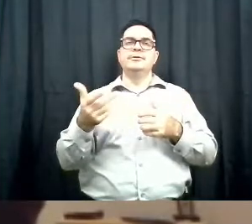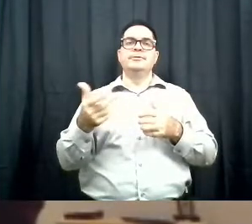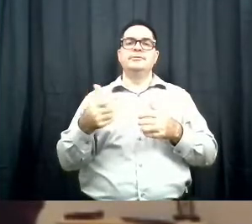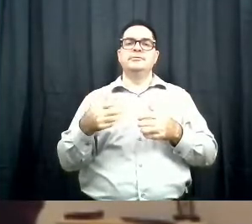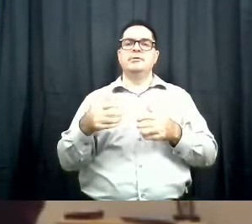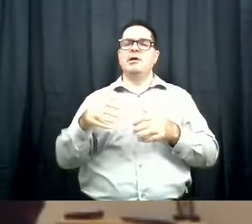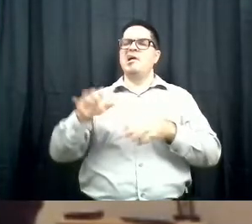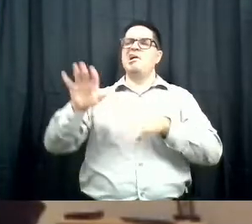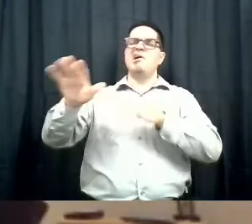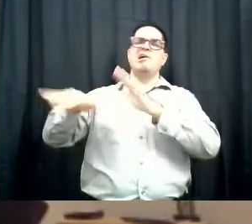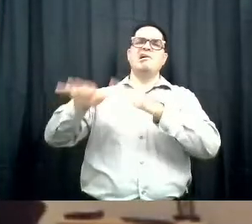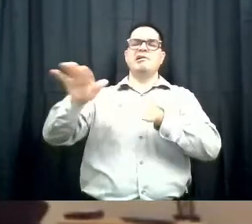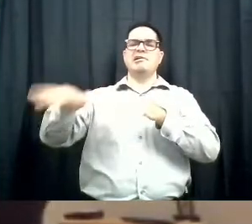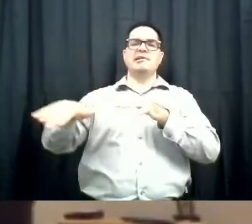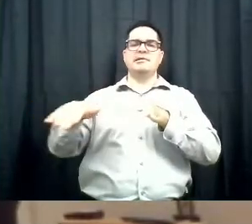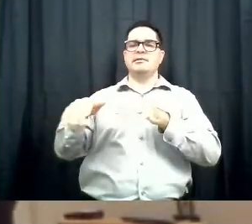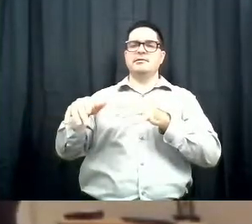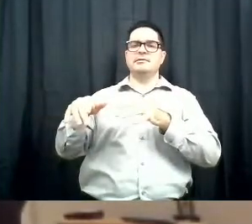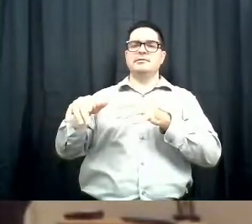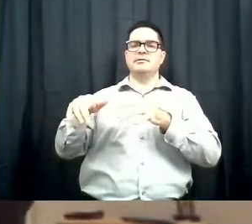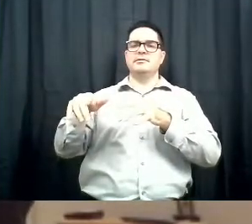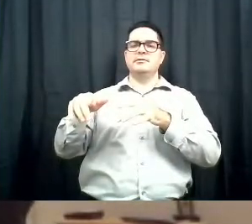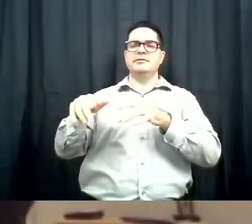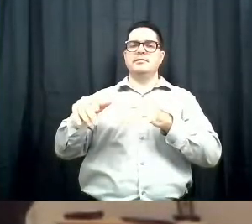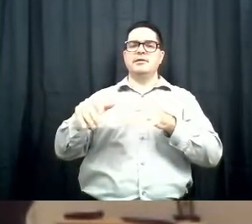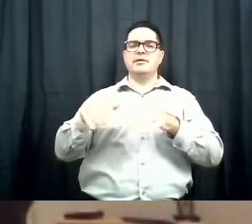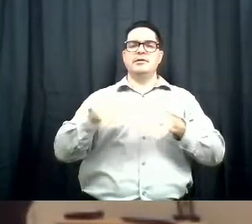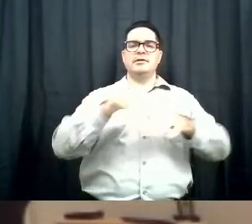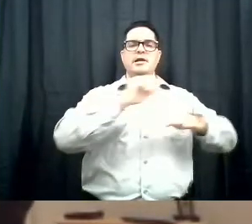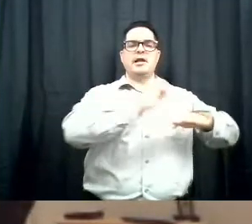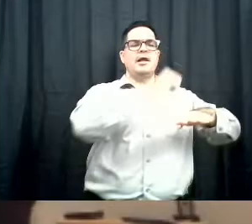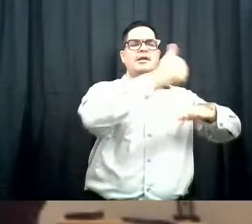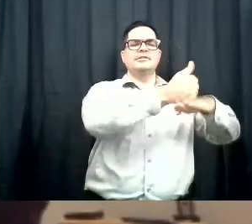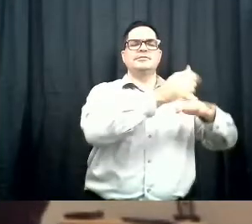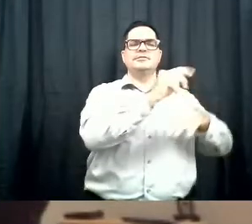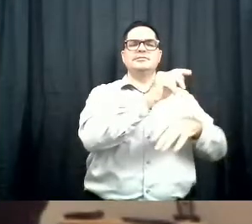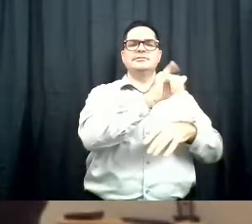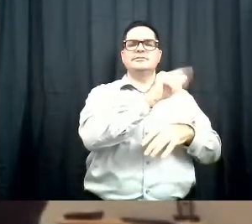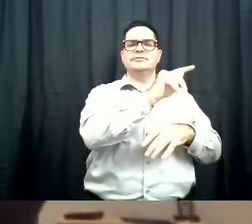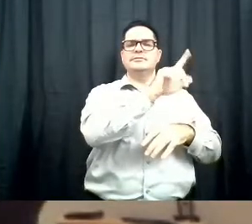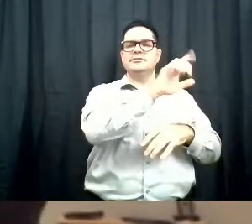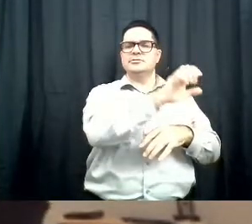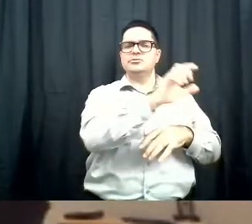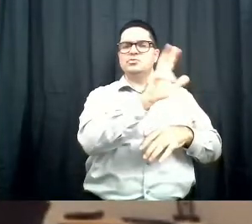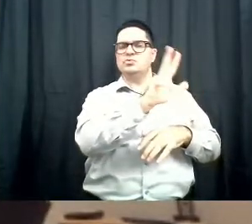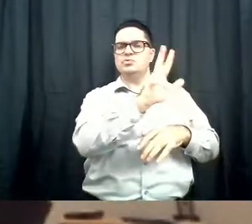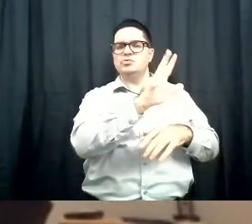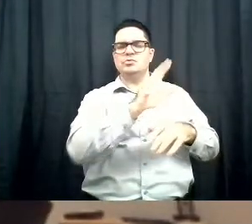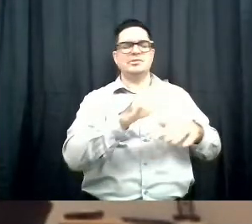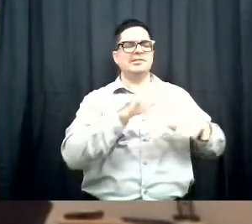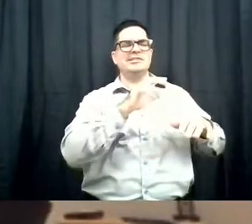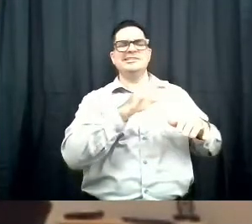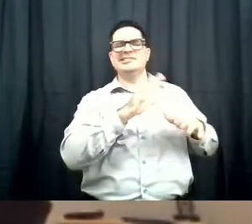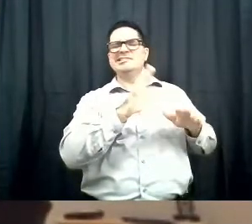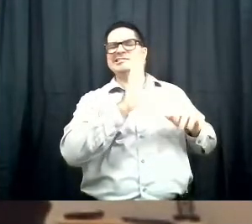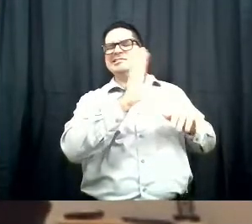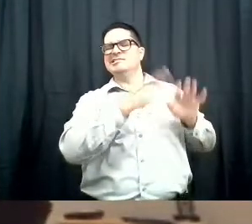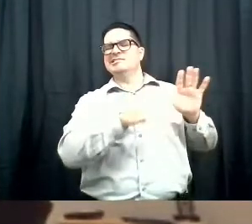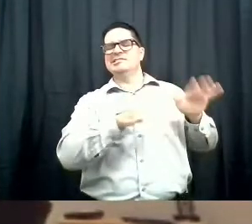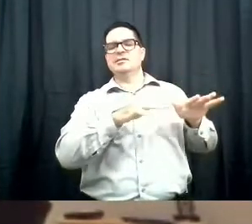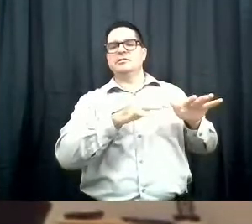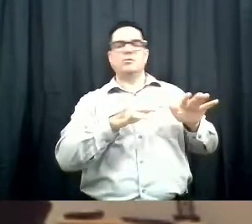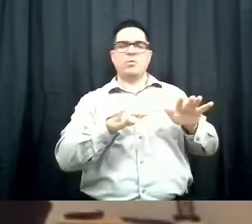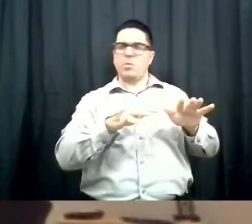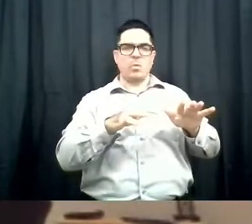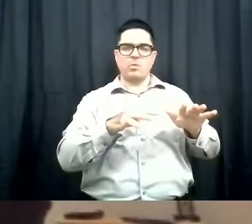whether or not to go to Title III. That's in the past. I'm raising questions about how